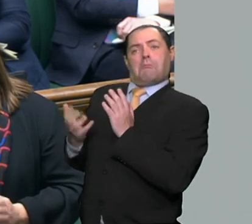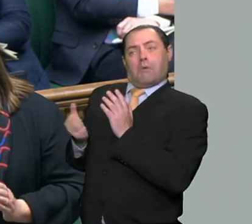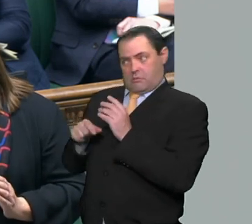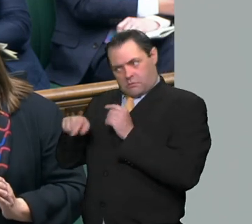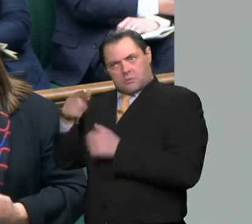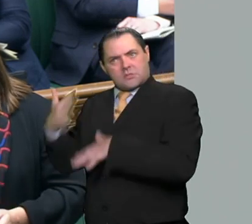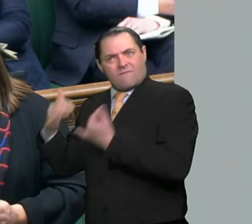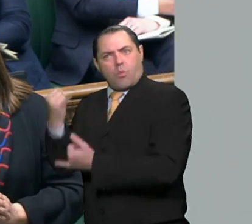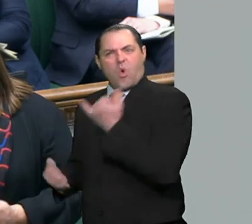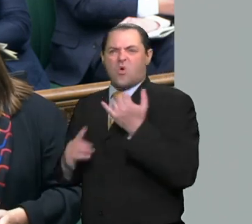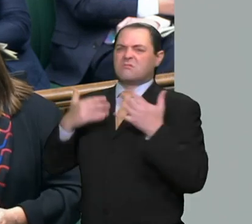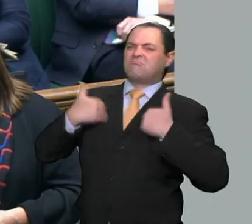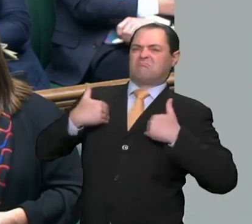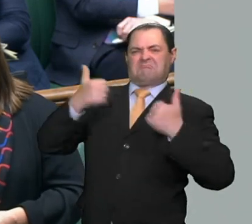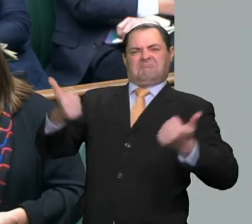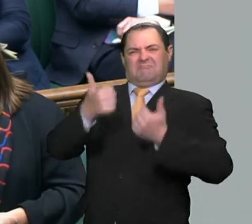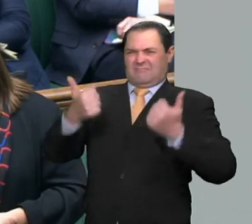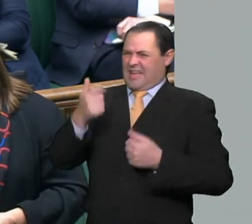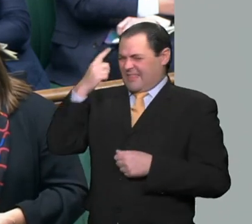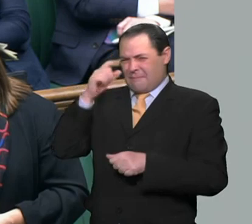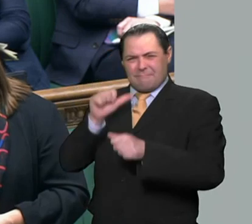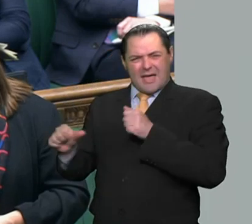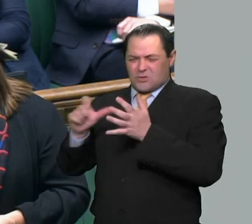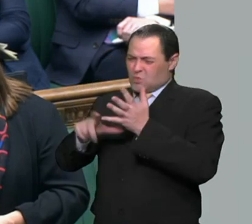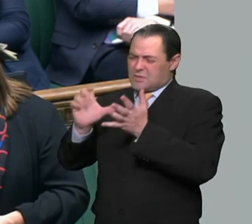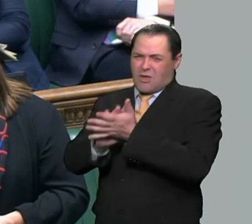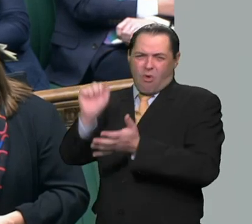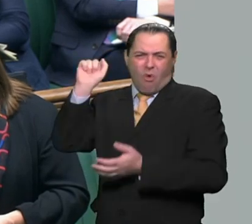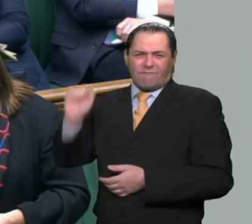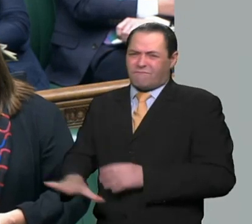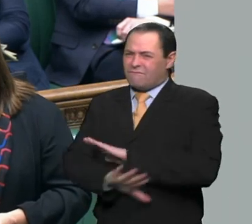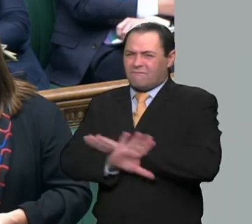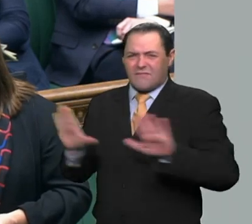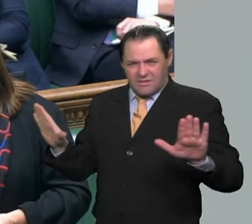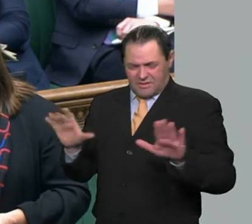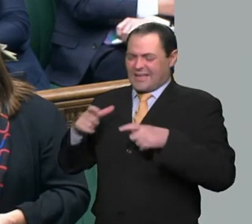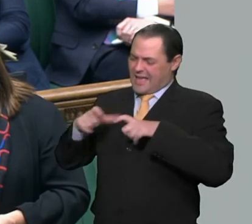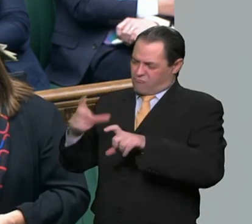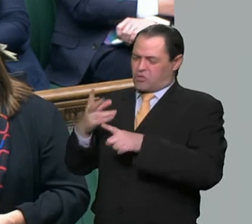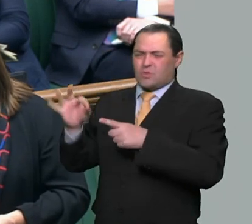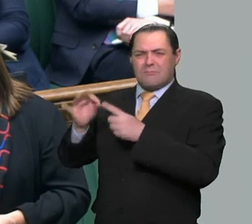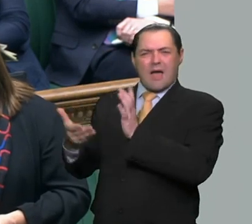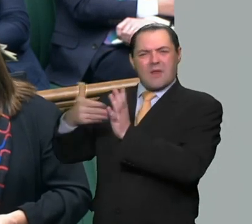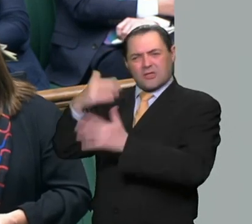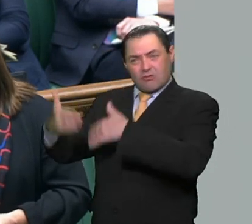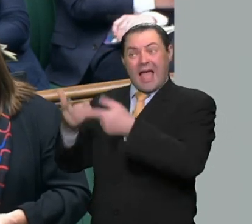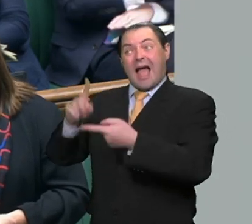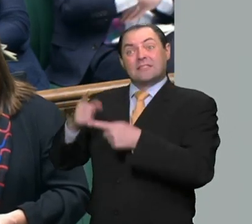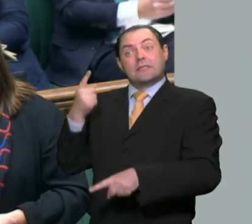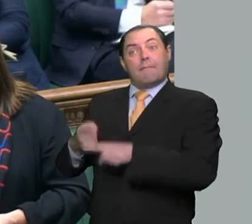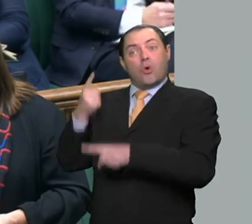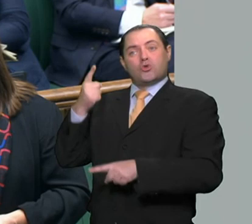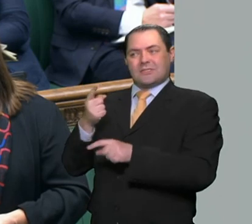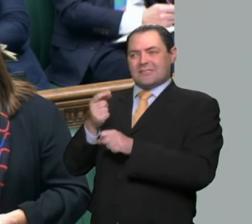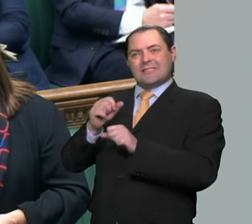me it is time to scrap Tory cuts to universal credit and to introduce an emergency energy payment for lower